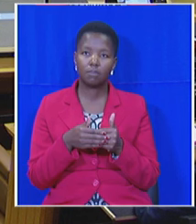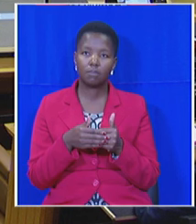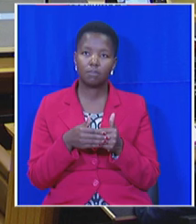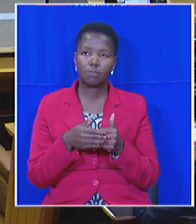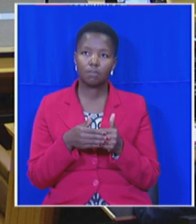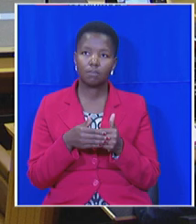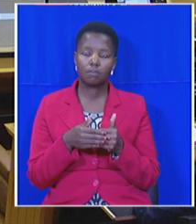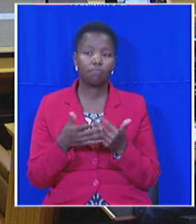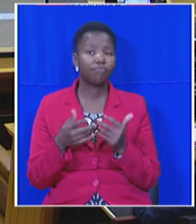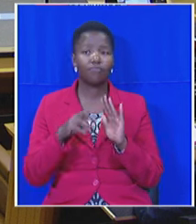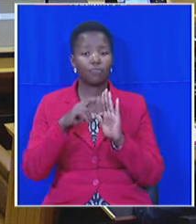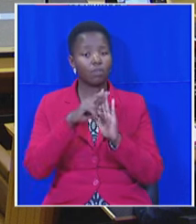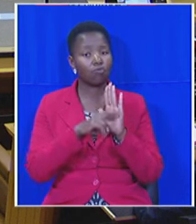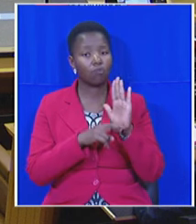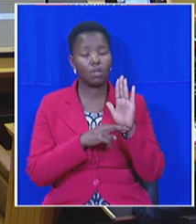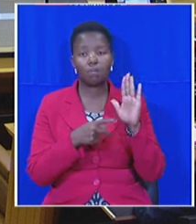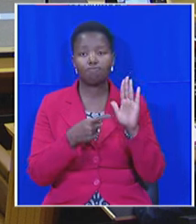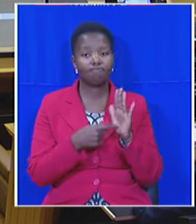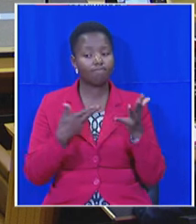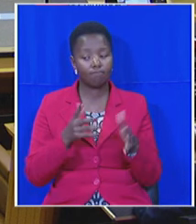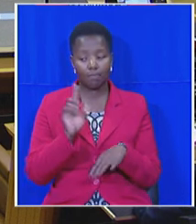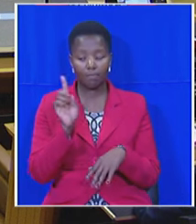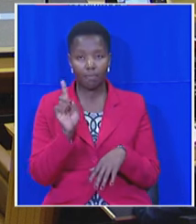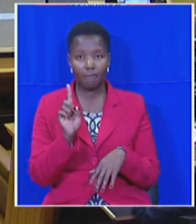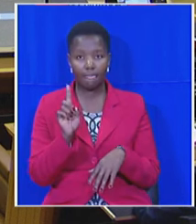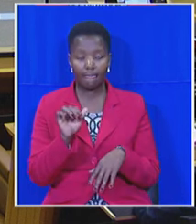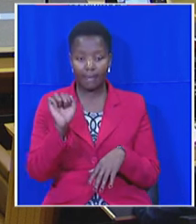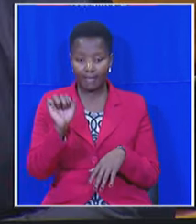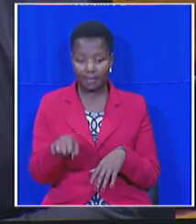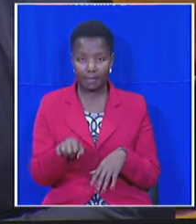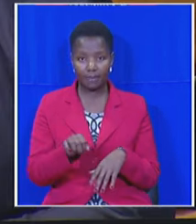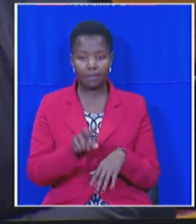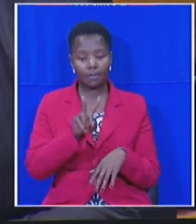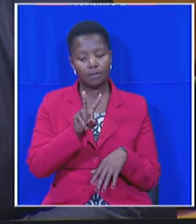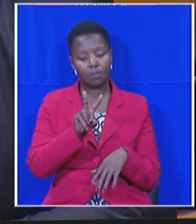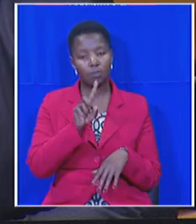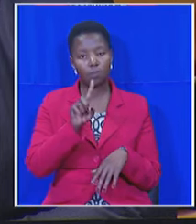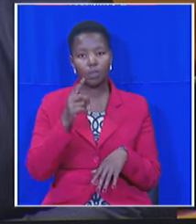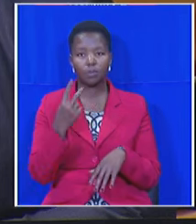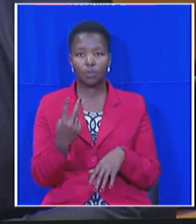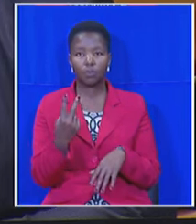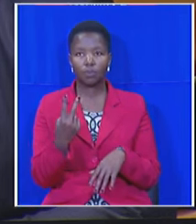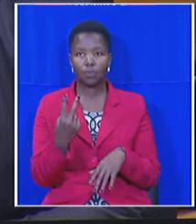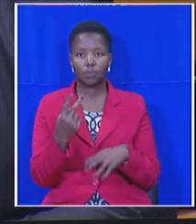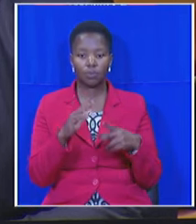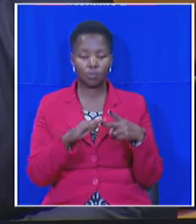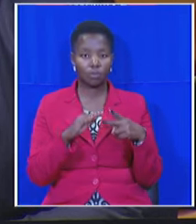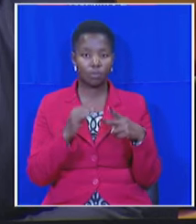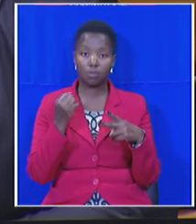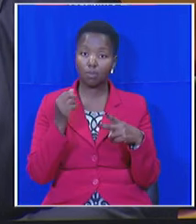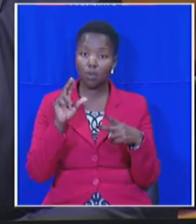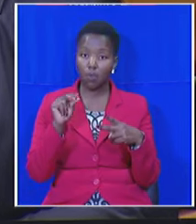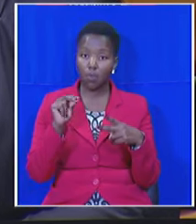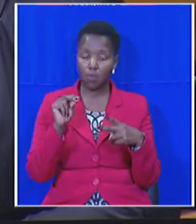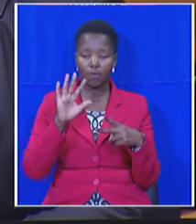The results of the vote are as follows. The yes, 212, no,